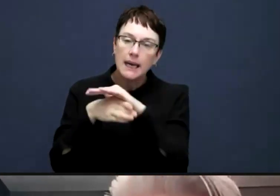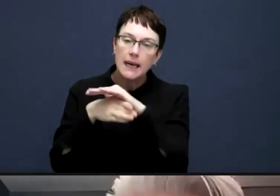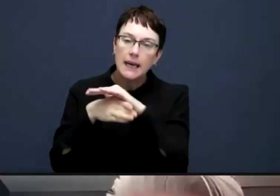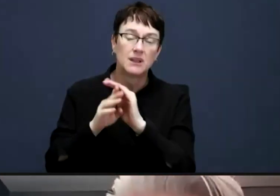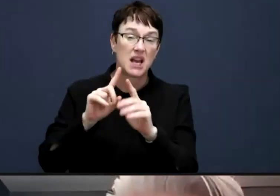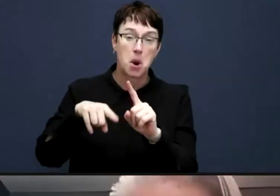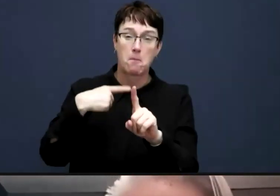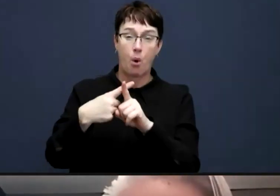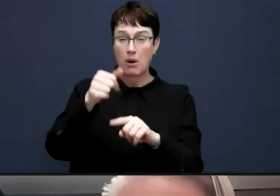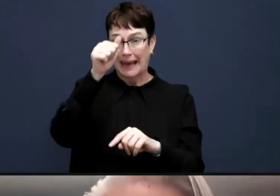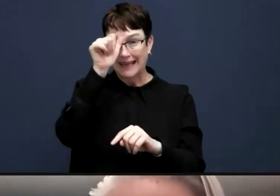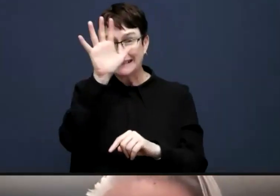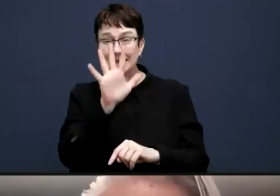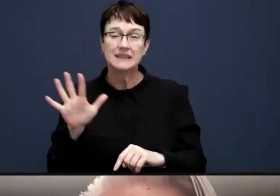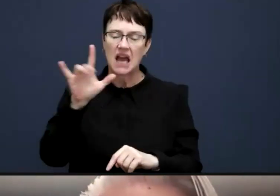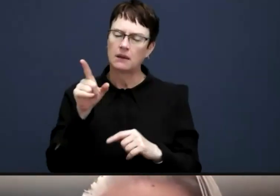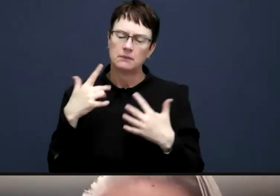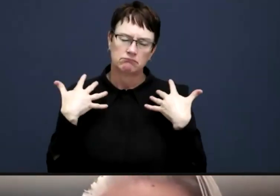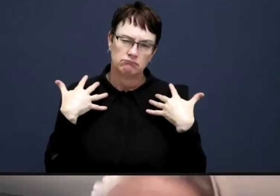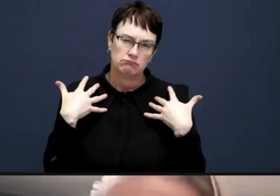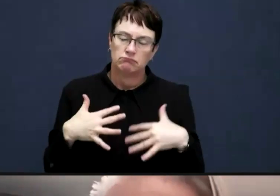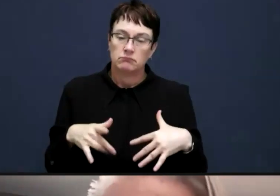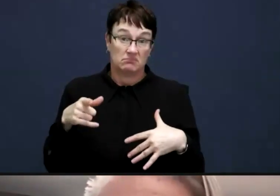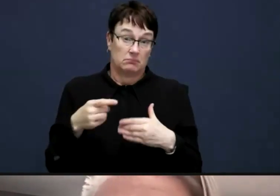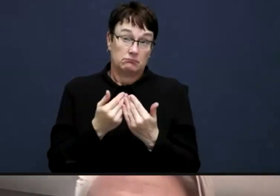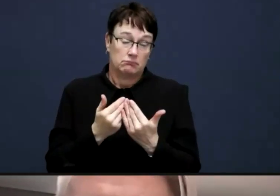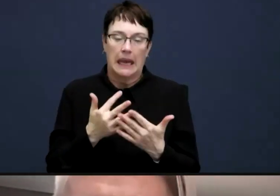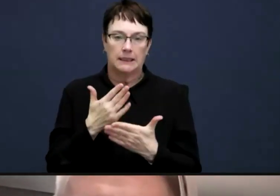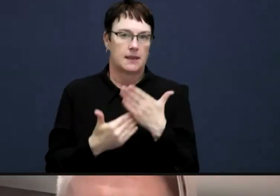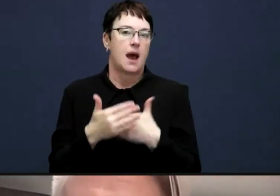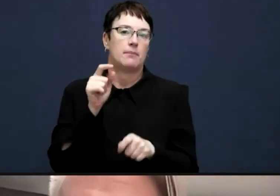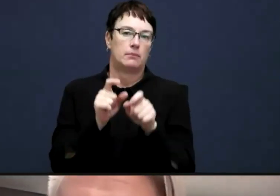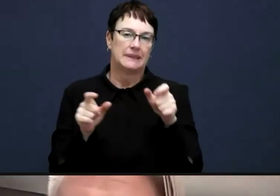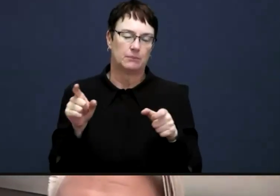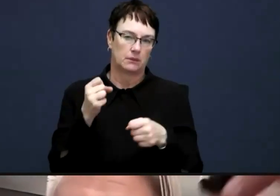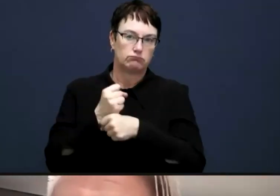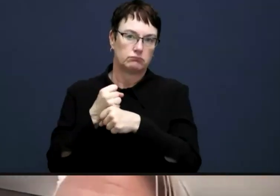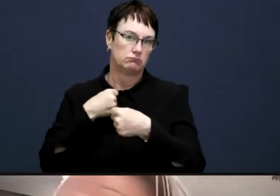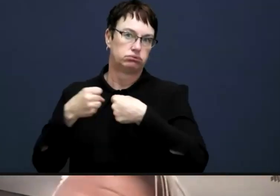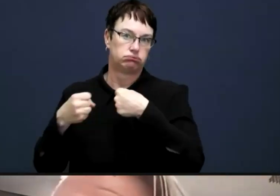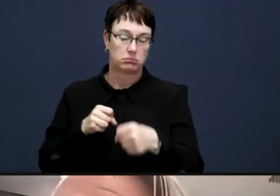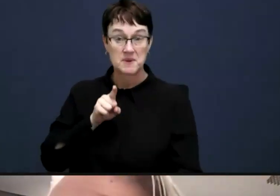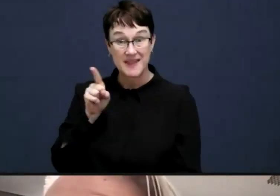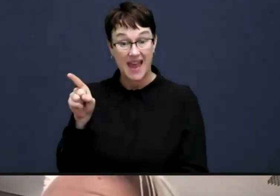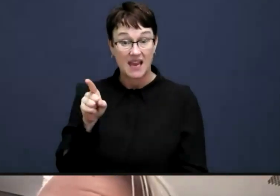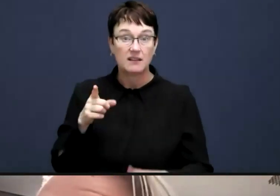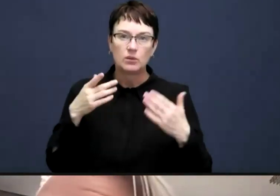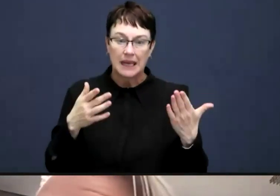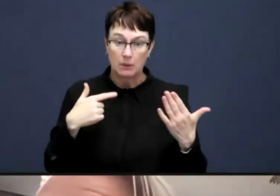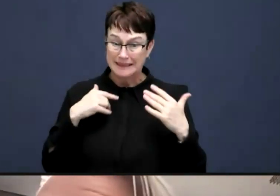India, you have the chance to ask her. So are we hoping to get Hector on board, or should we